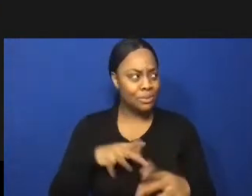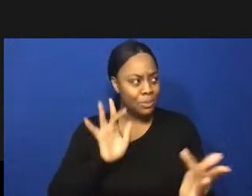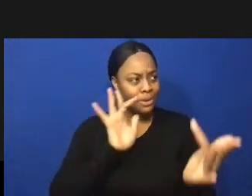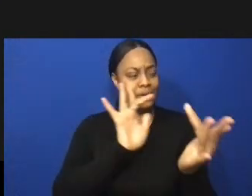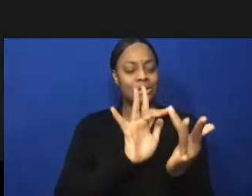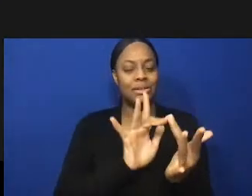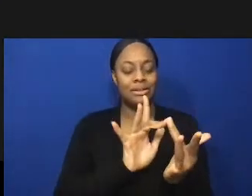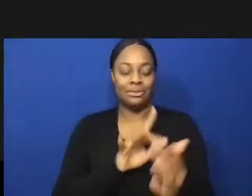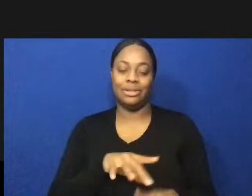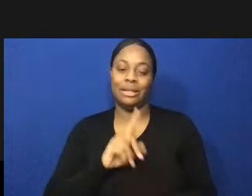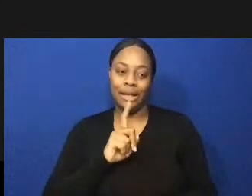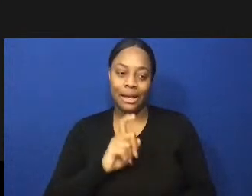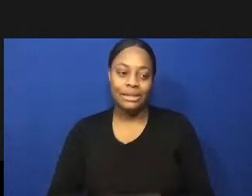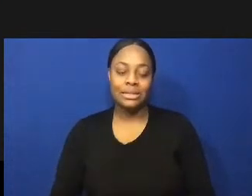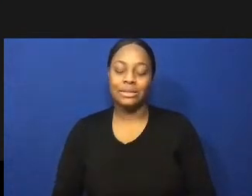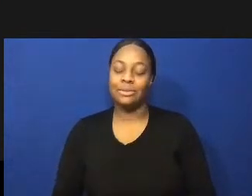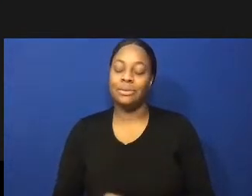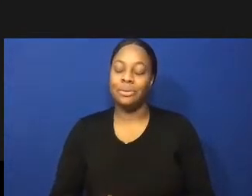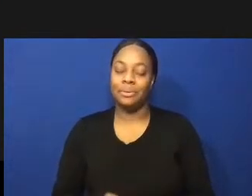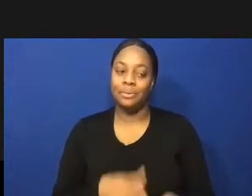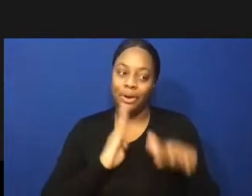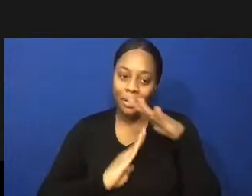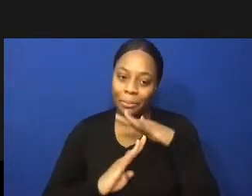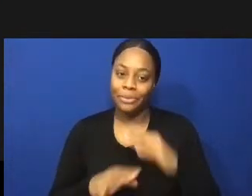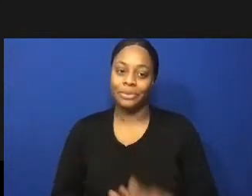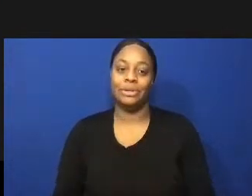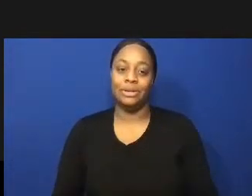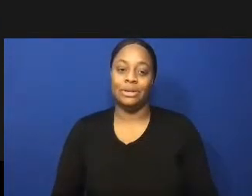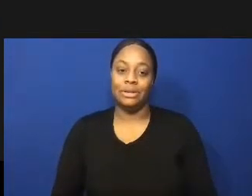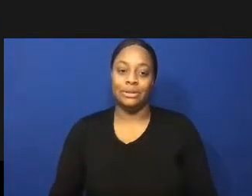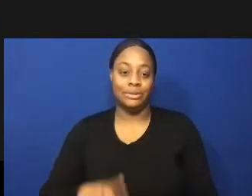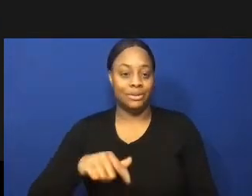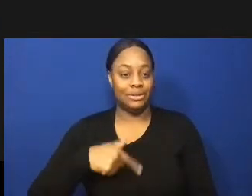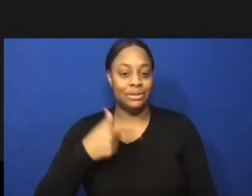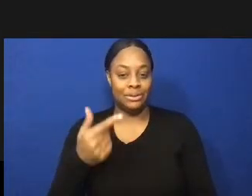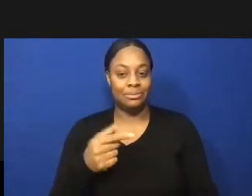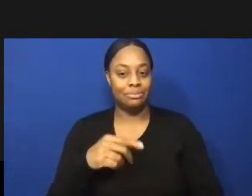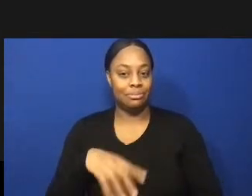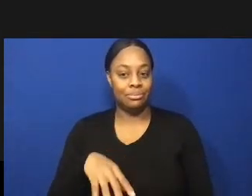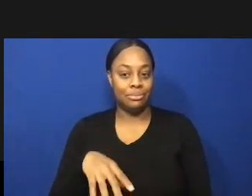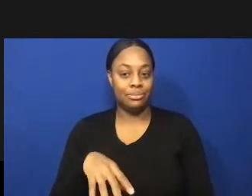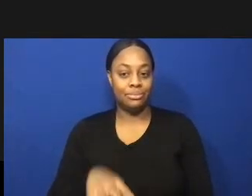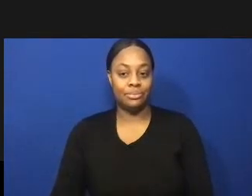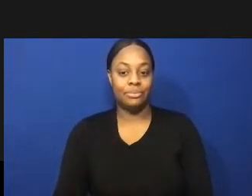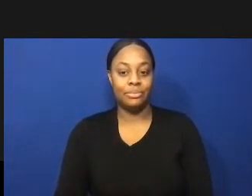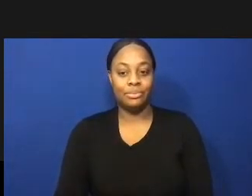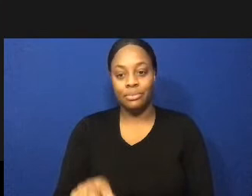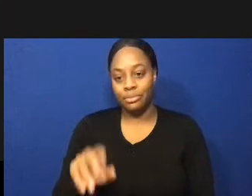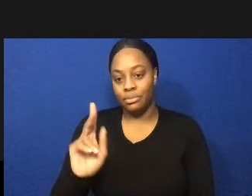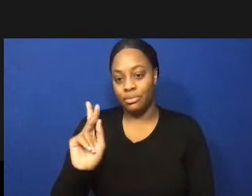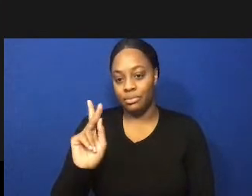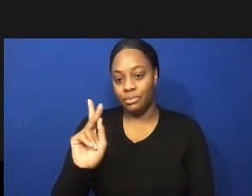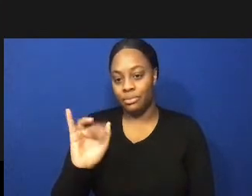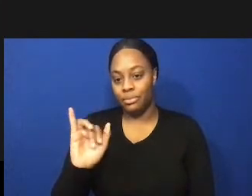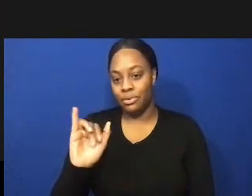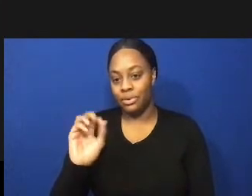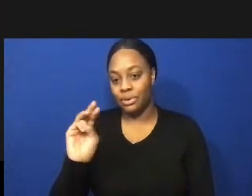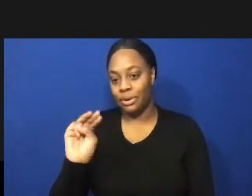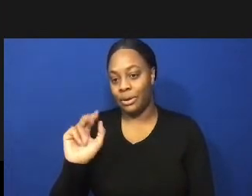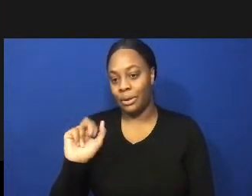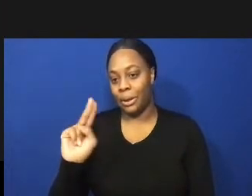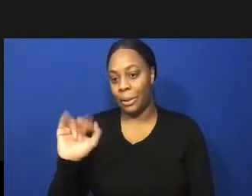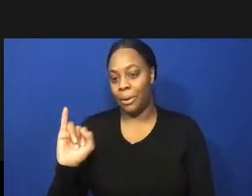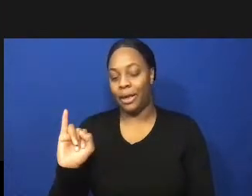out and ask. We are humbled. I turn it over to Kimani. Thank you, Charmaine. Number